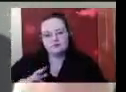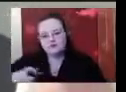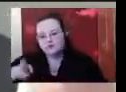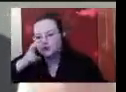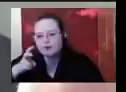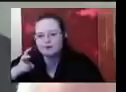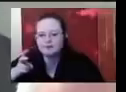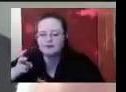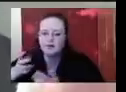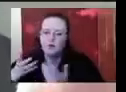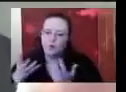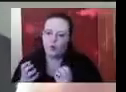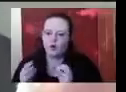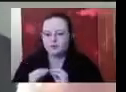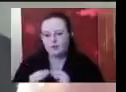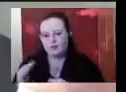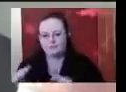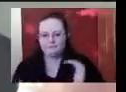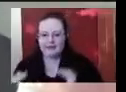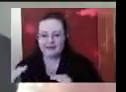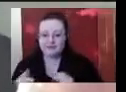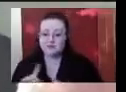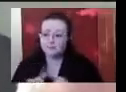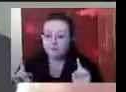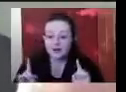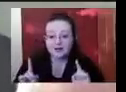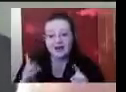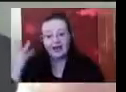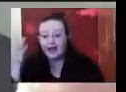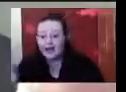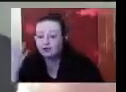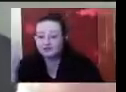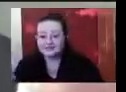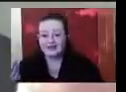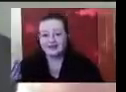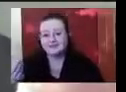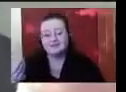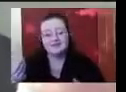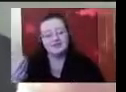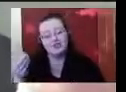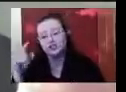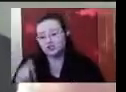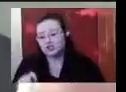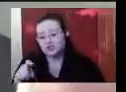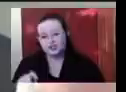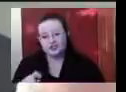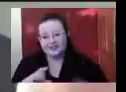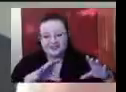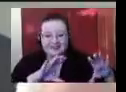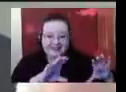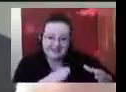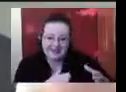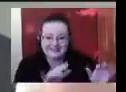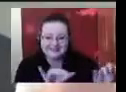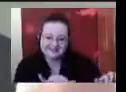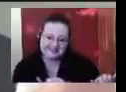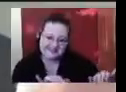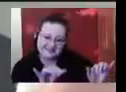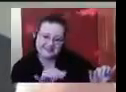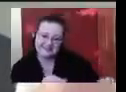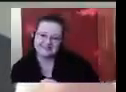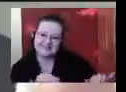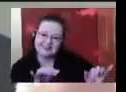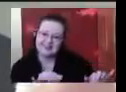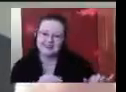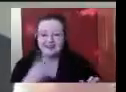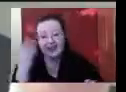are taking the approach that even outdoors, you really should be maintaining that cohort, even in the